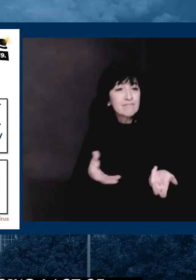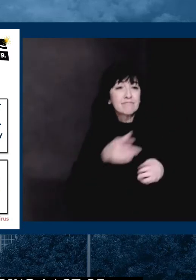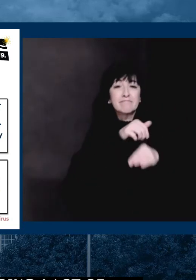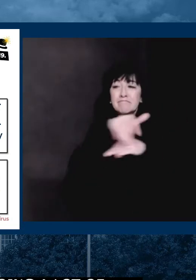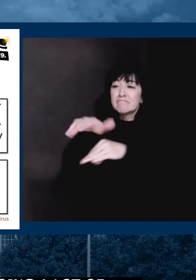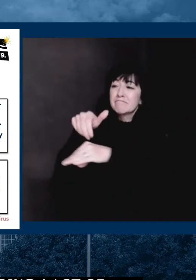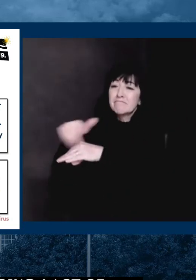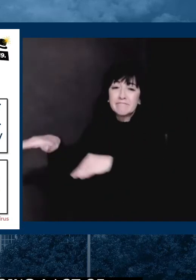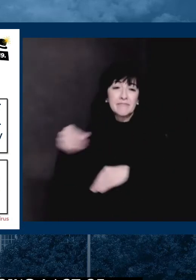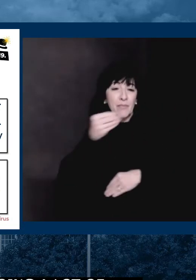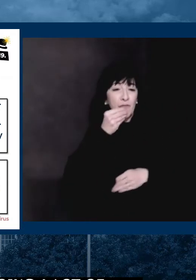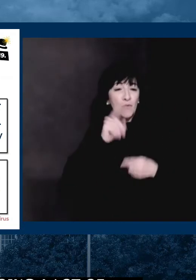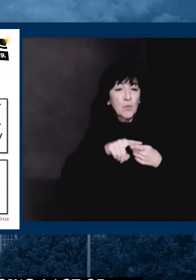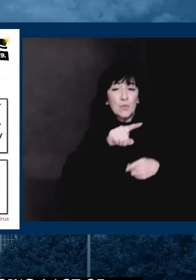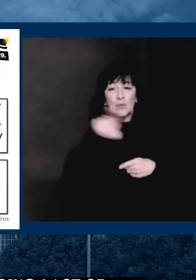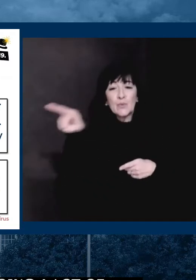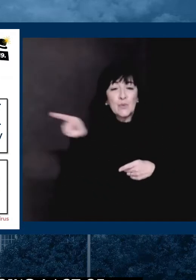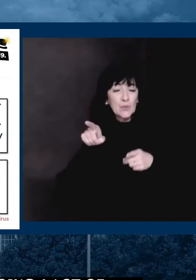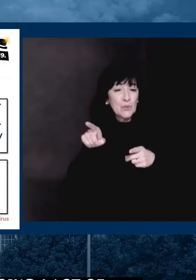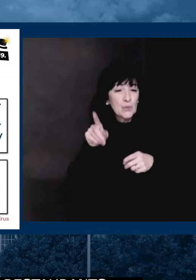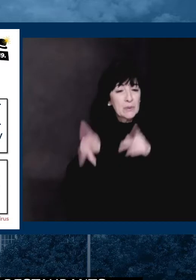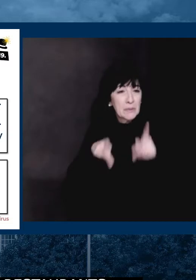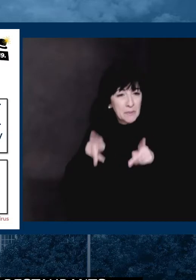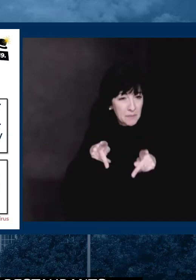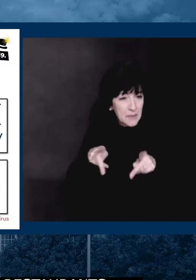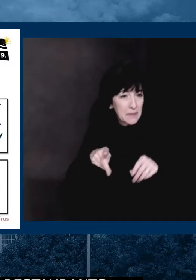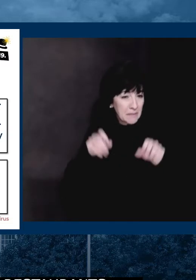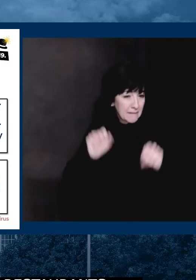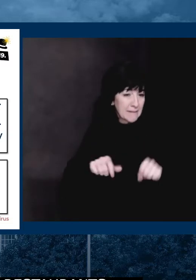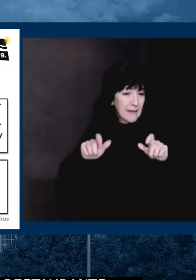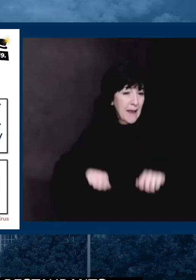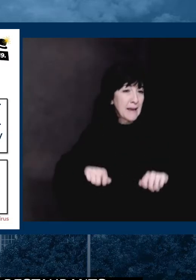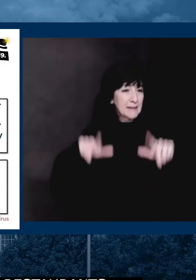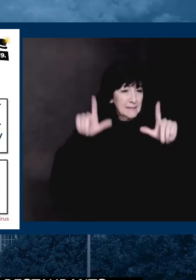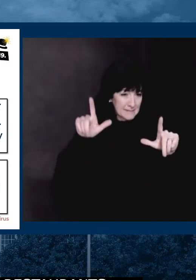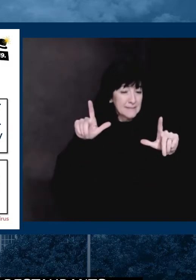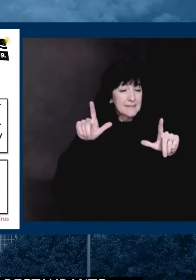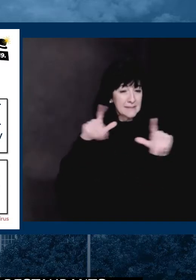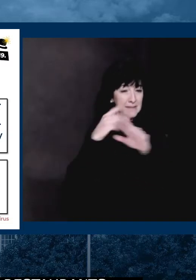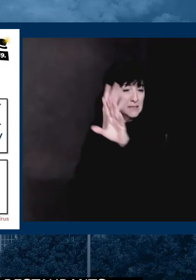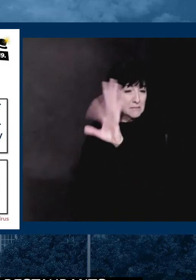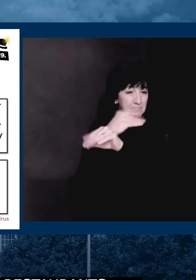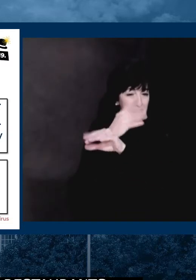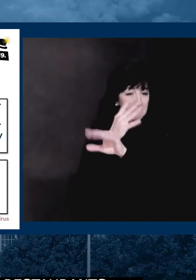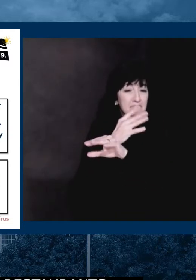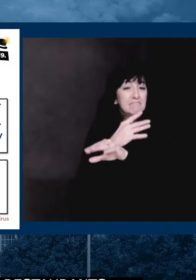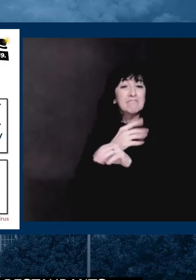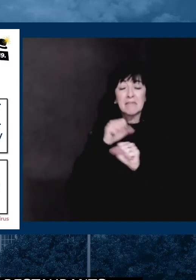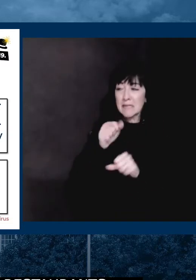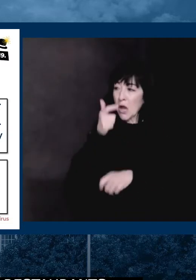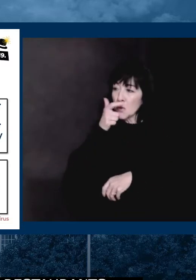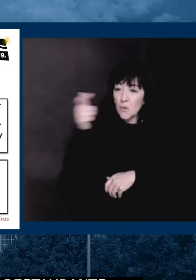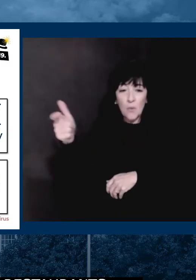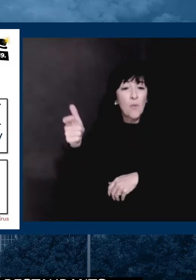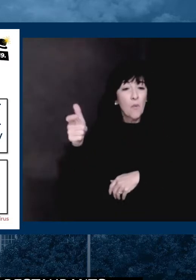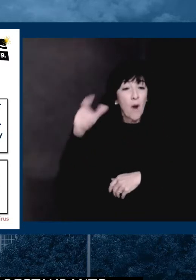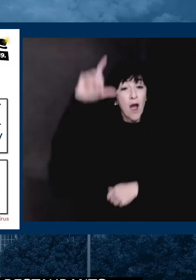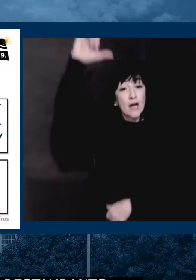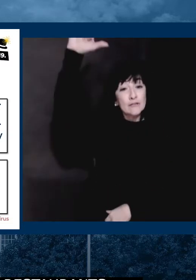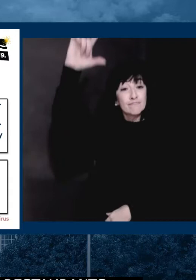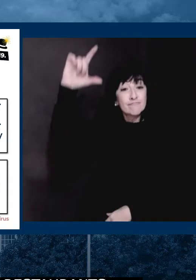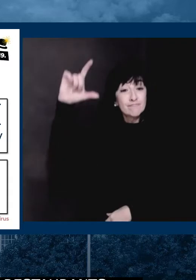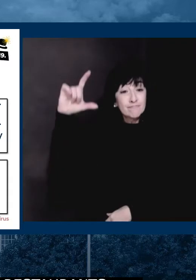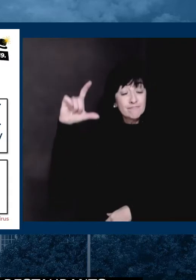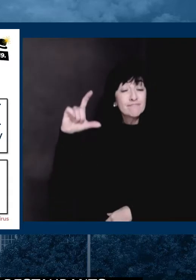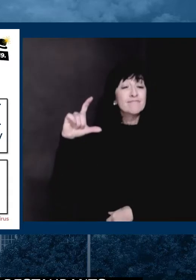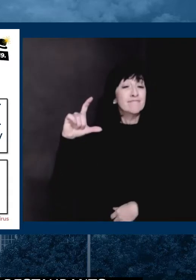Year's resolutions, or having video chats to watch the ball drop together. Lots of creative things that we can do